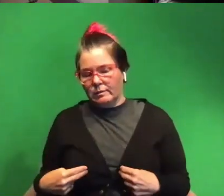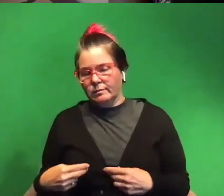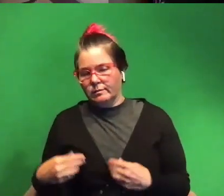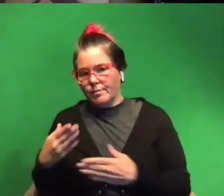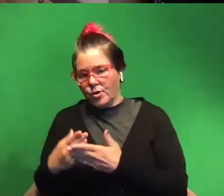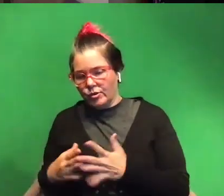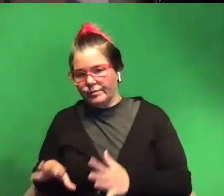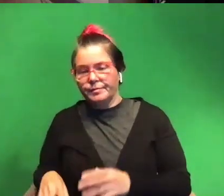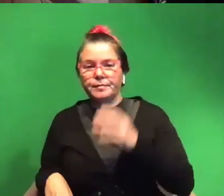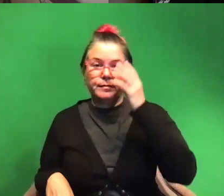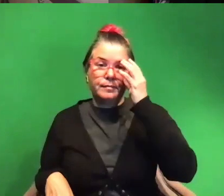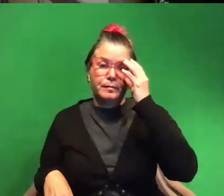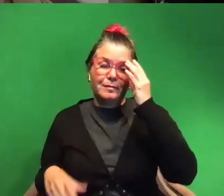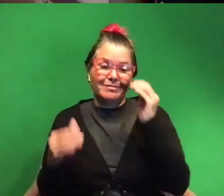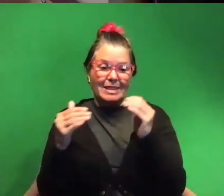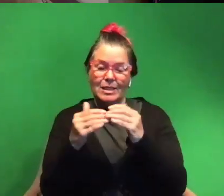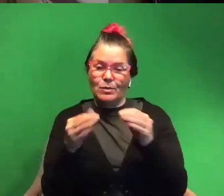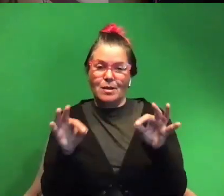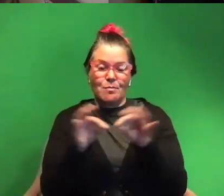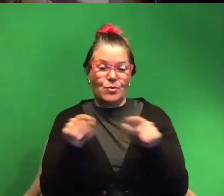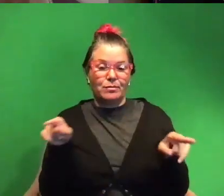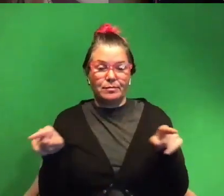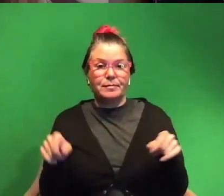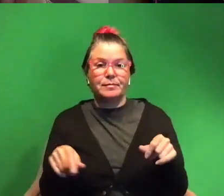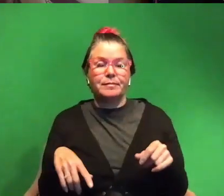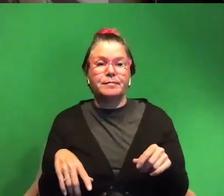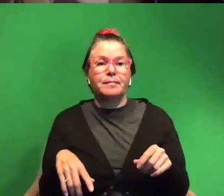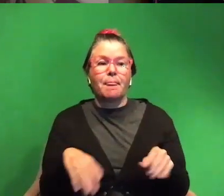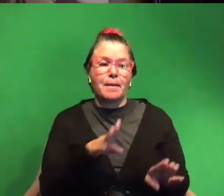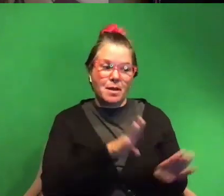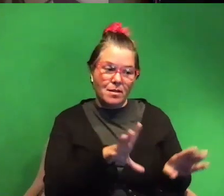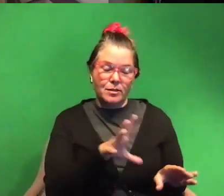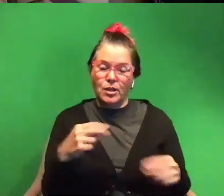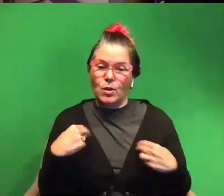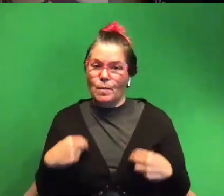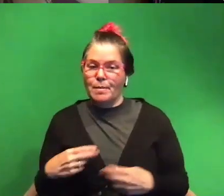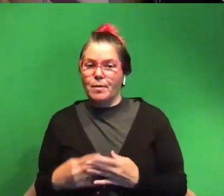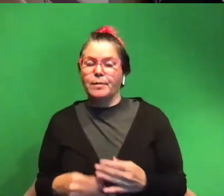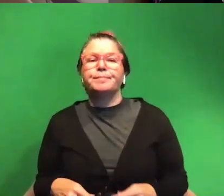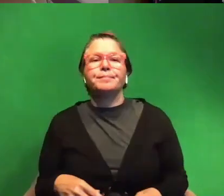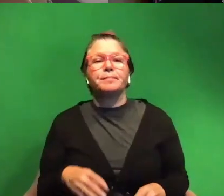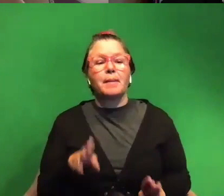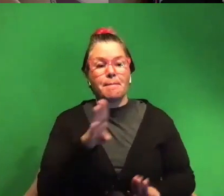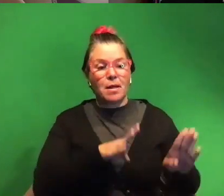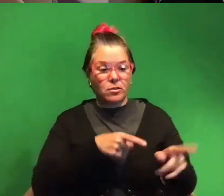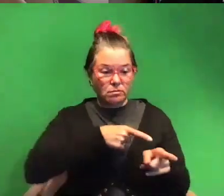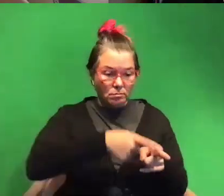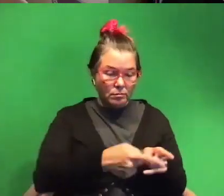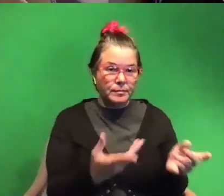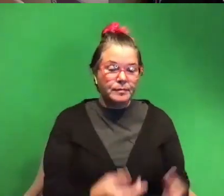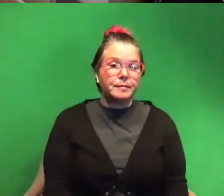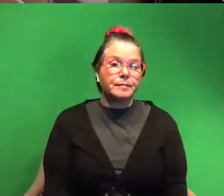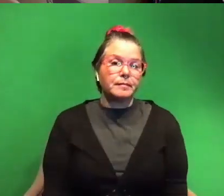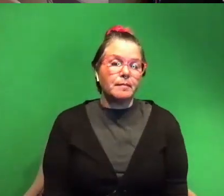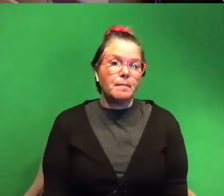That is in some ways equally as important as thinking about the biology. Thinking about the biology specifically, you know, we have